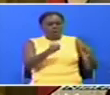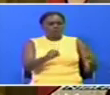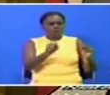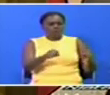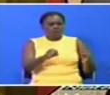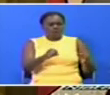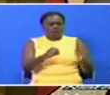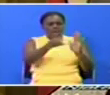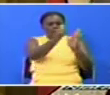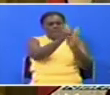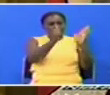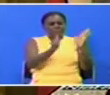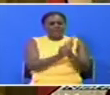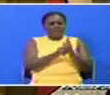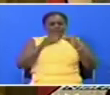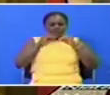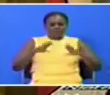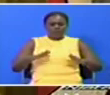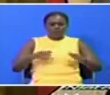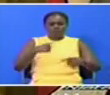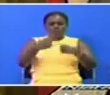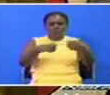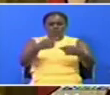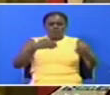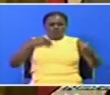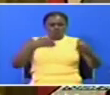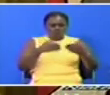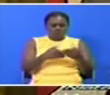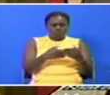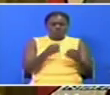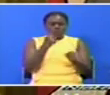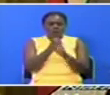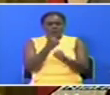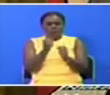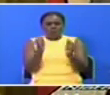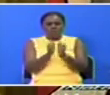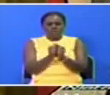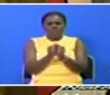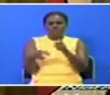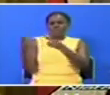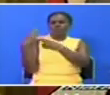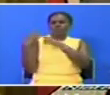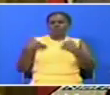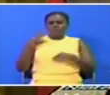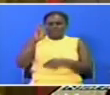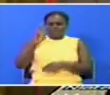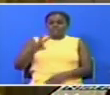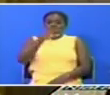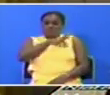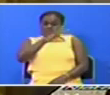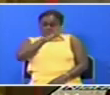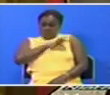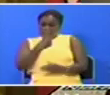the devolution agenda forward. I'm going to closely work with all the stakeholders in devolution. I have seen the benefits in